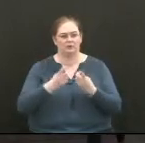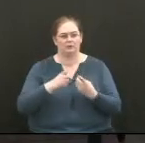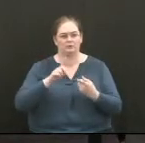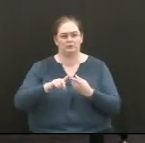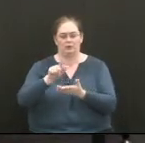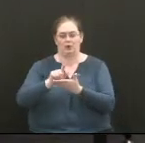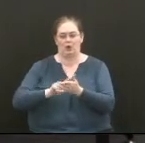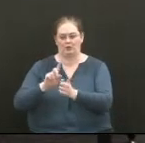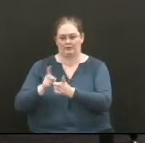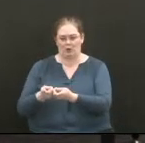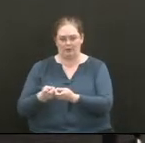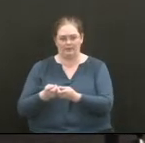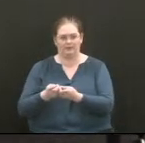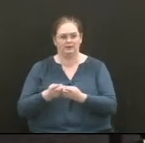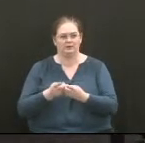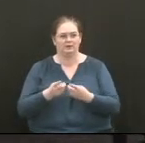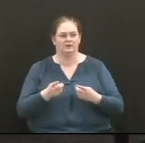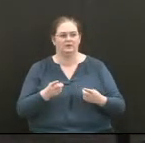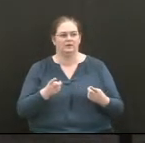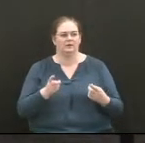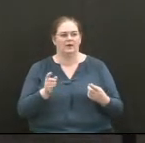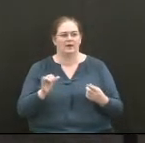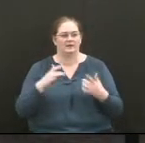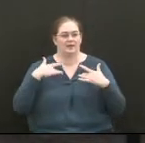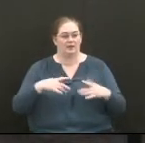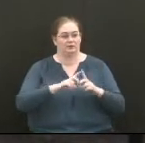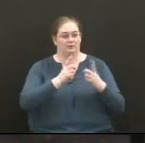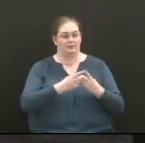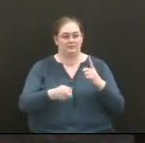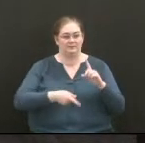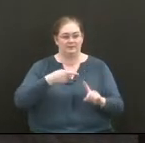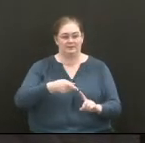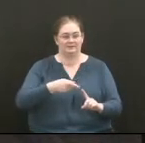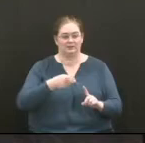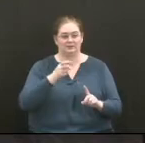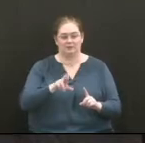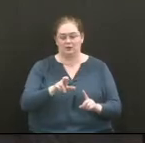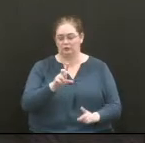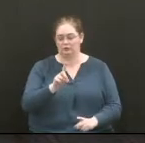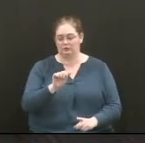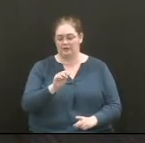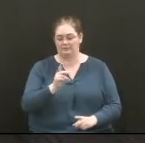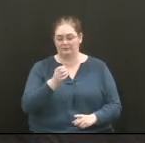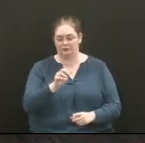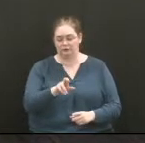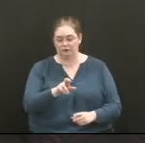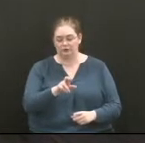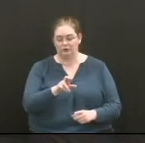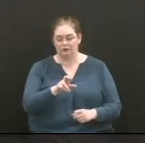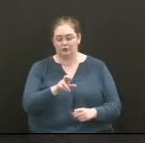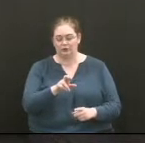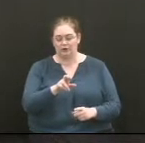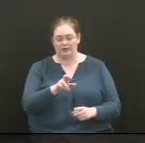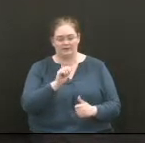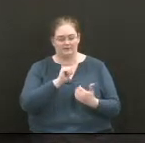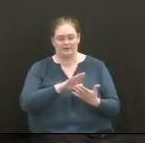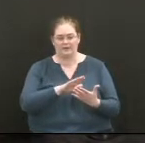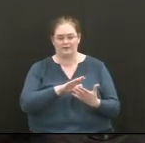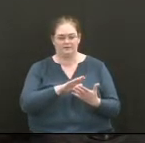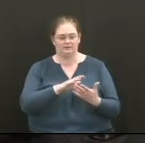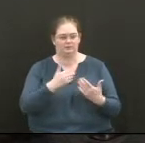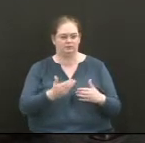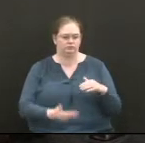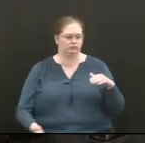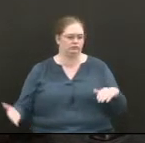Law Department, as the Health Department, specifically Dr. Damsker, has faced unprecedented